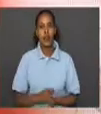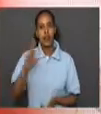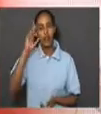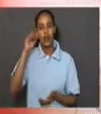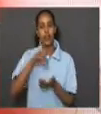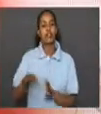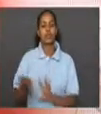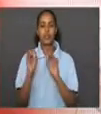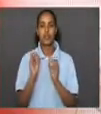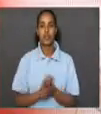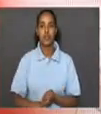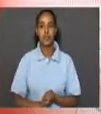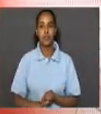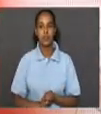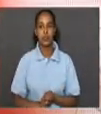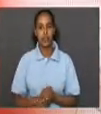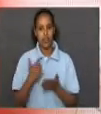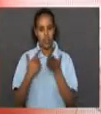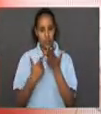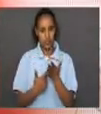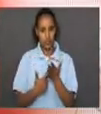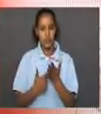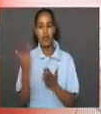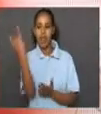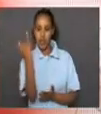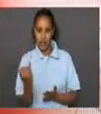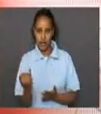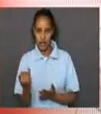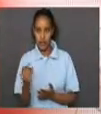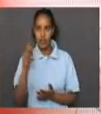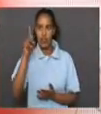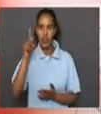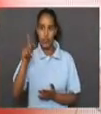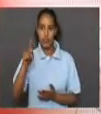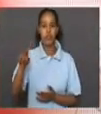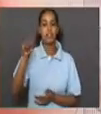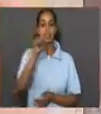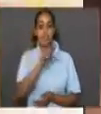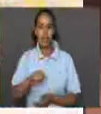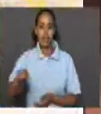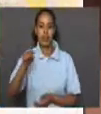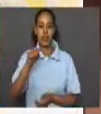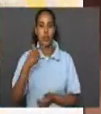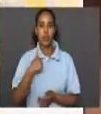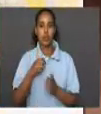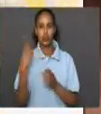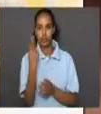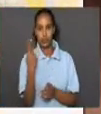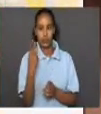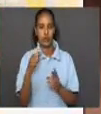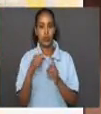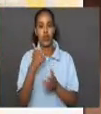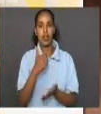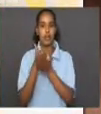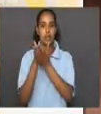Hello again, students. Here is a diagram of the phosphorus cycle. We will use it to